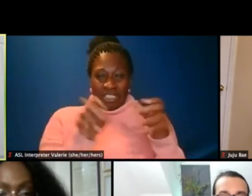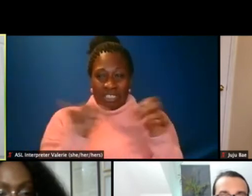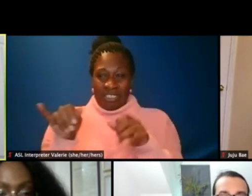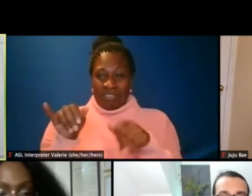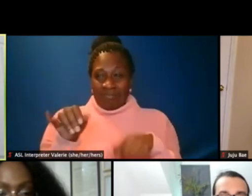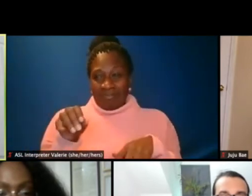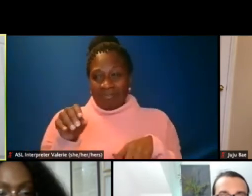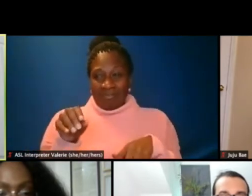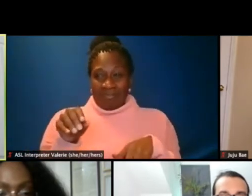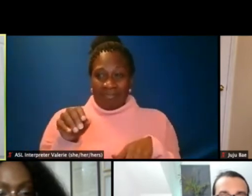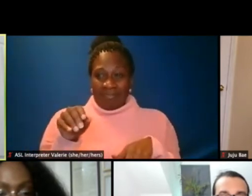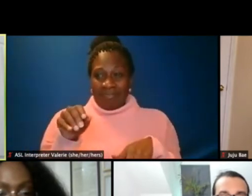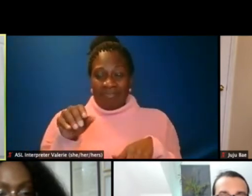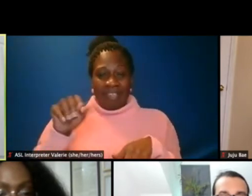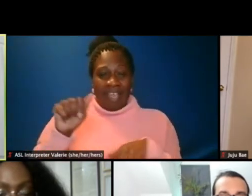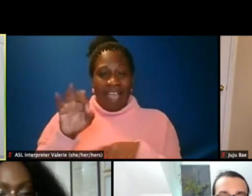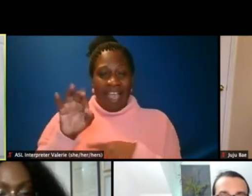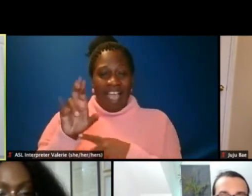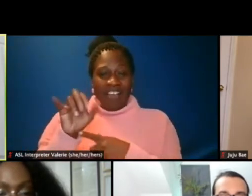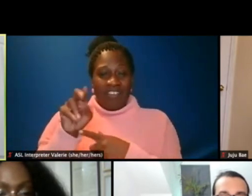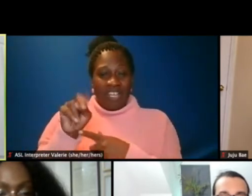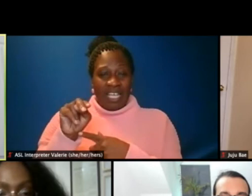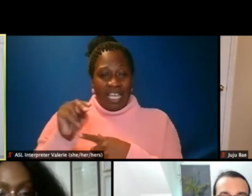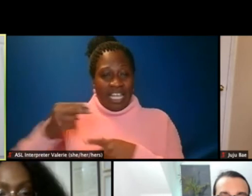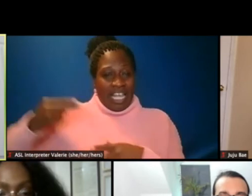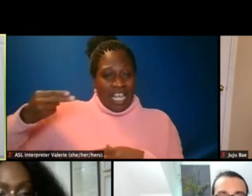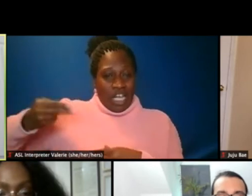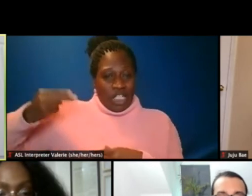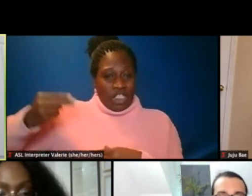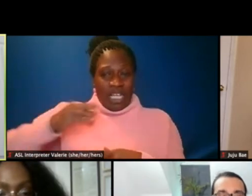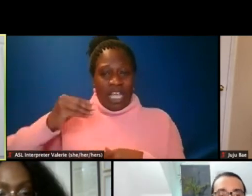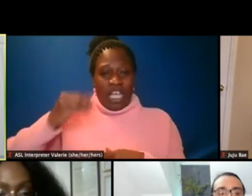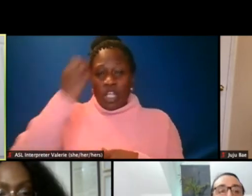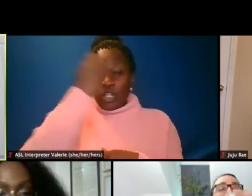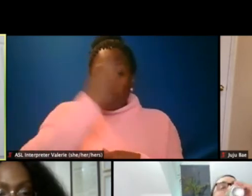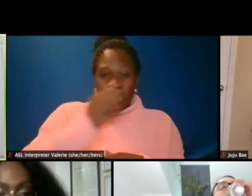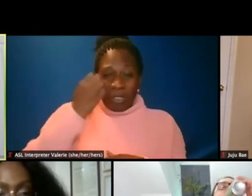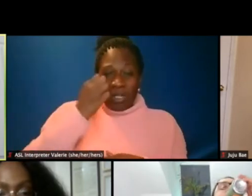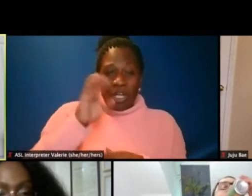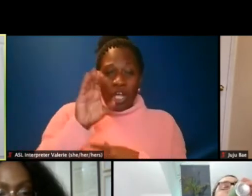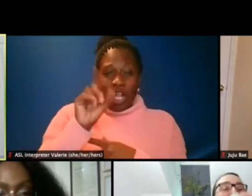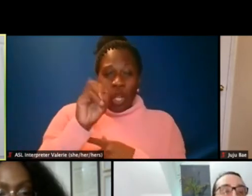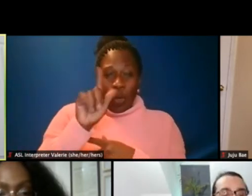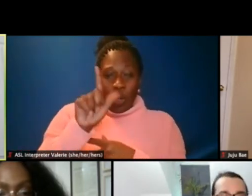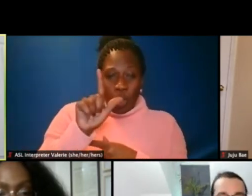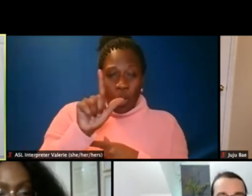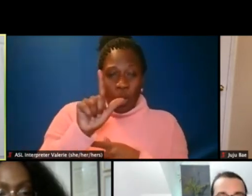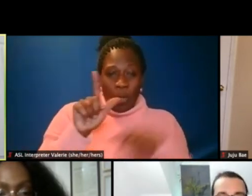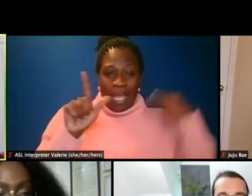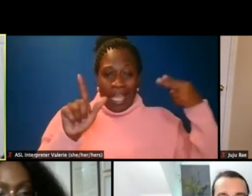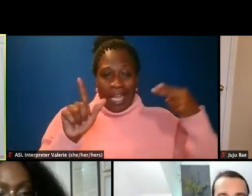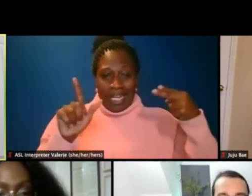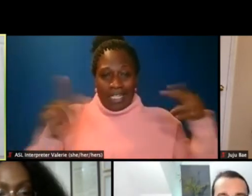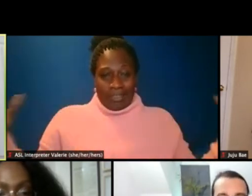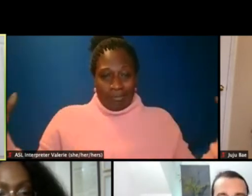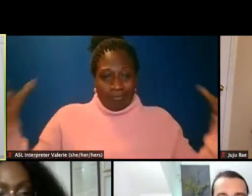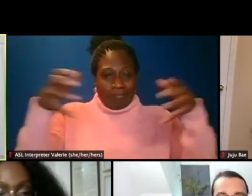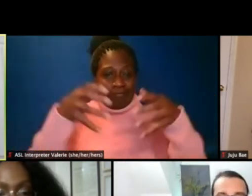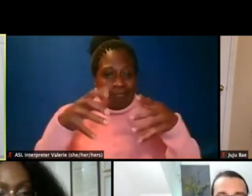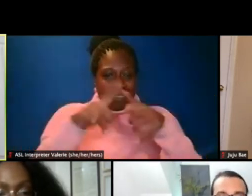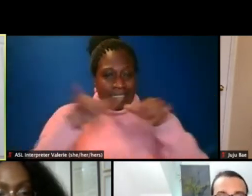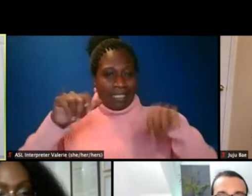African or African heritage, but also European colonial heritage as well.